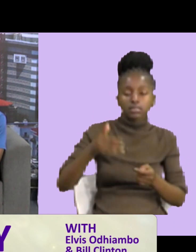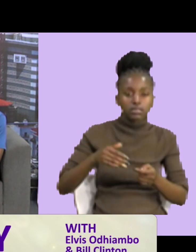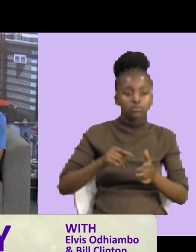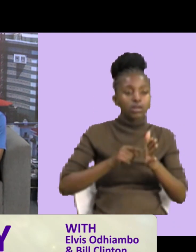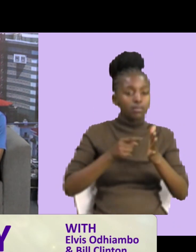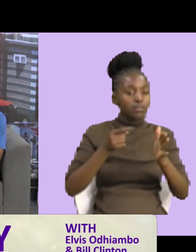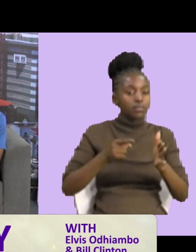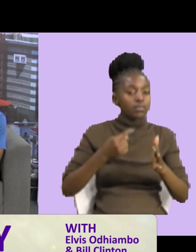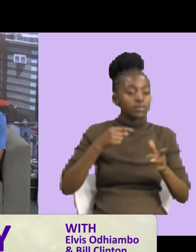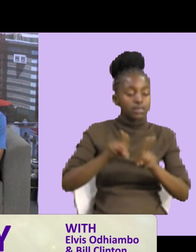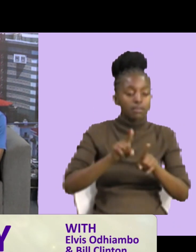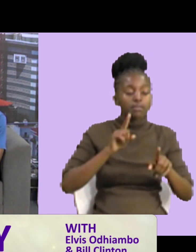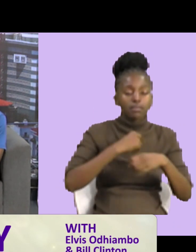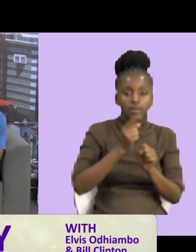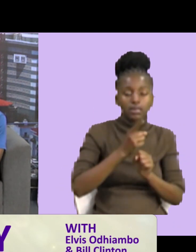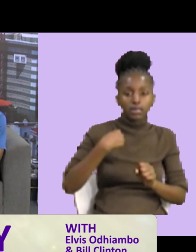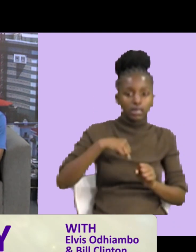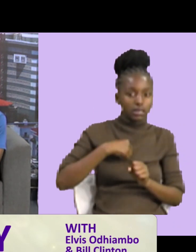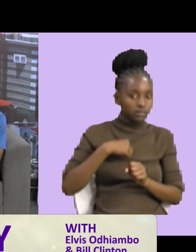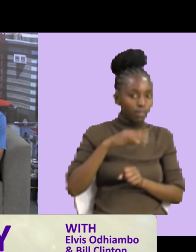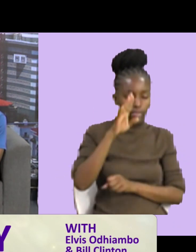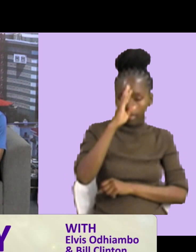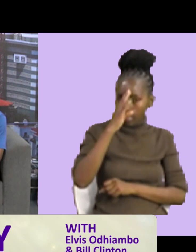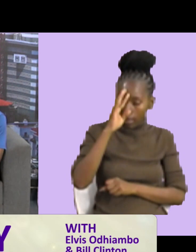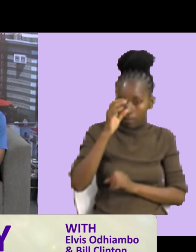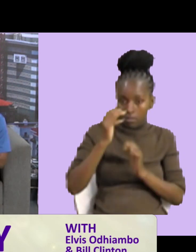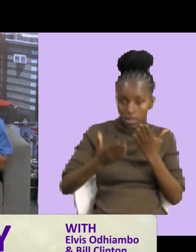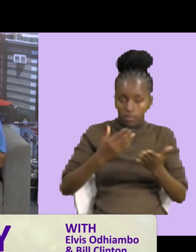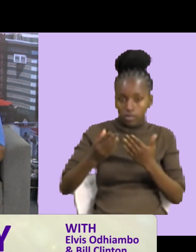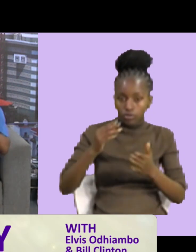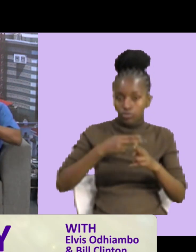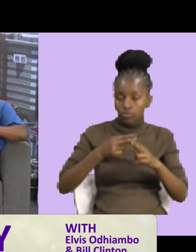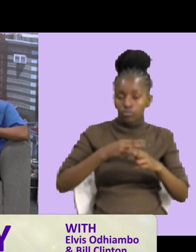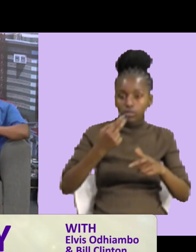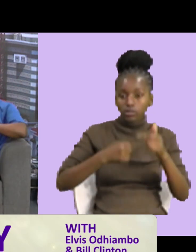against beating the current champions, Manchester City.